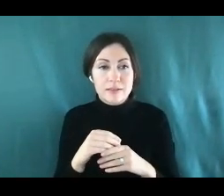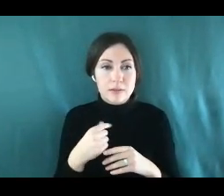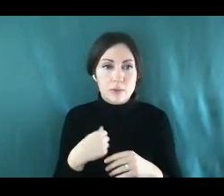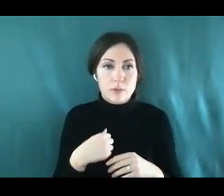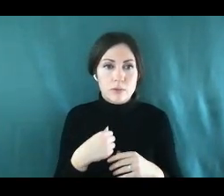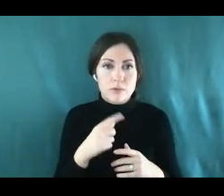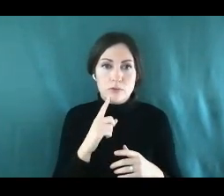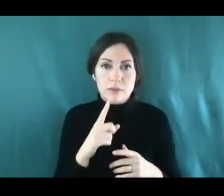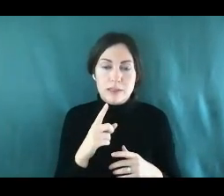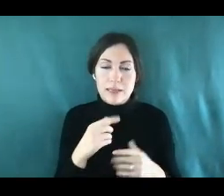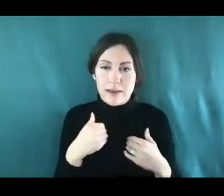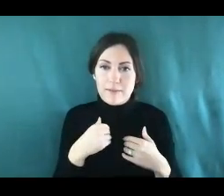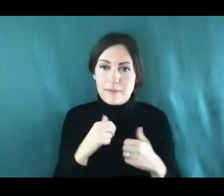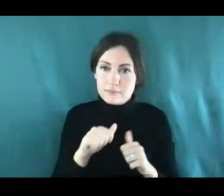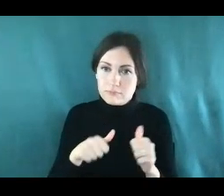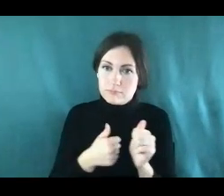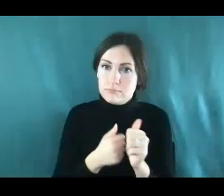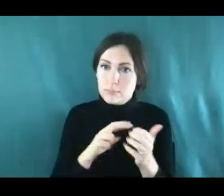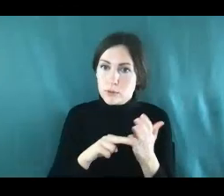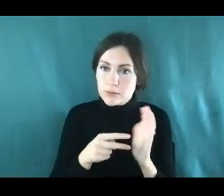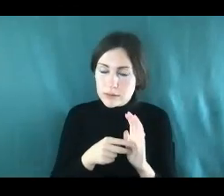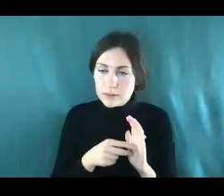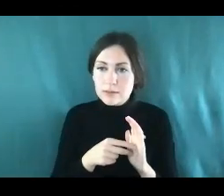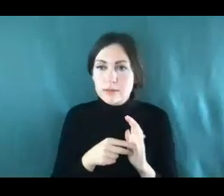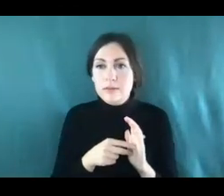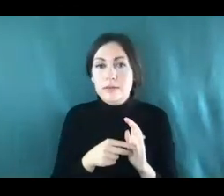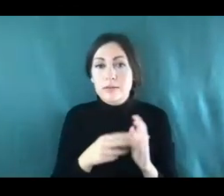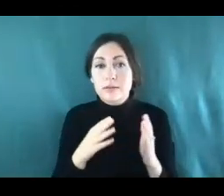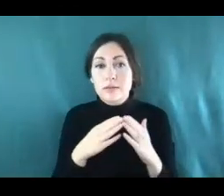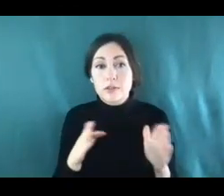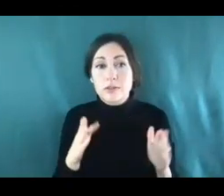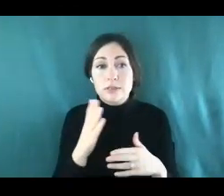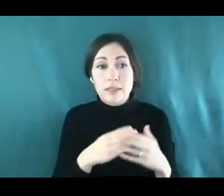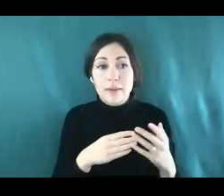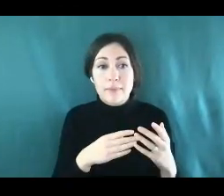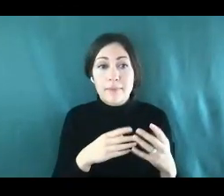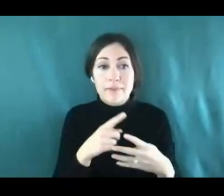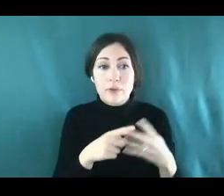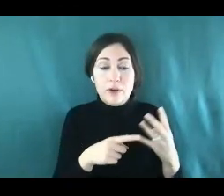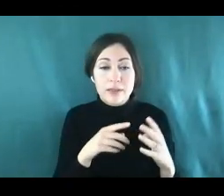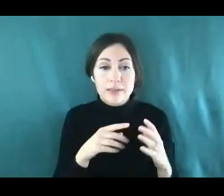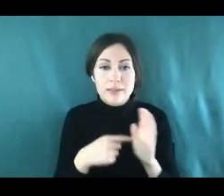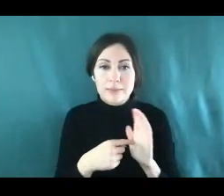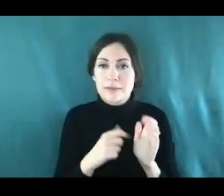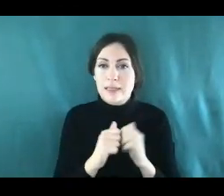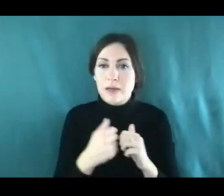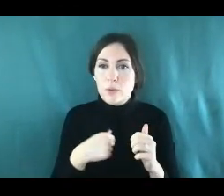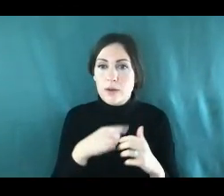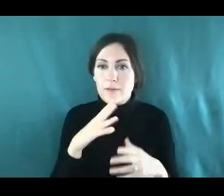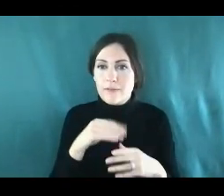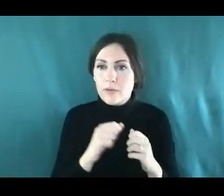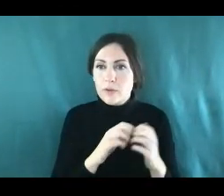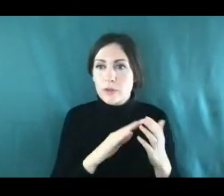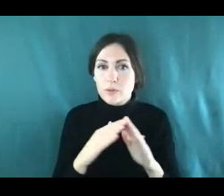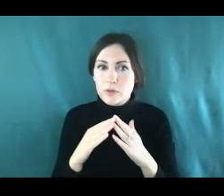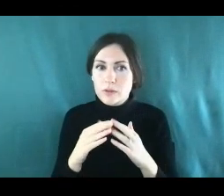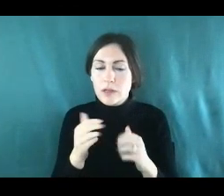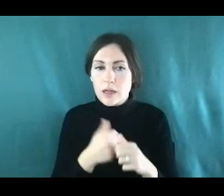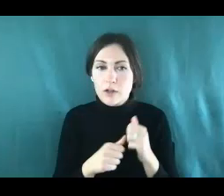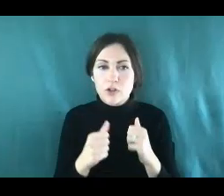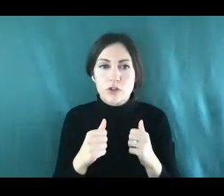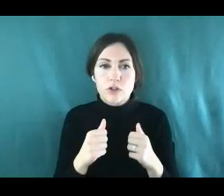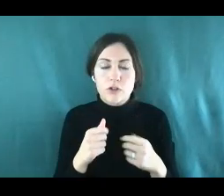does serve a purpose. And just in general, some of the 4 examples of how we engage with the community is under these brain